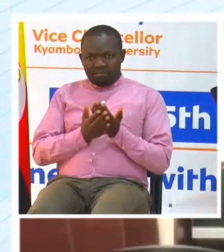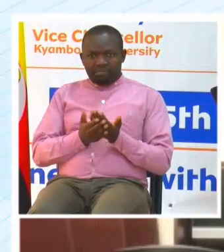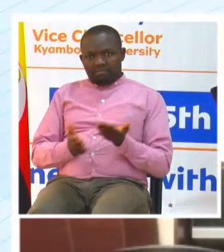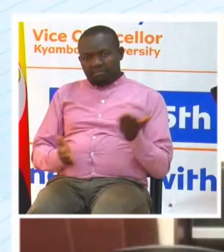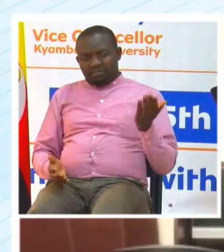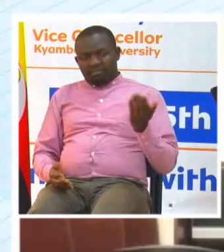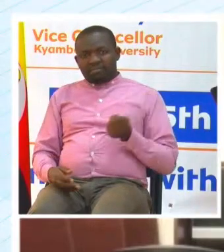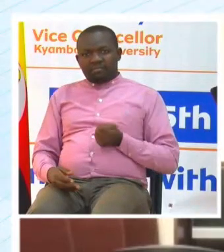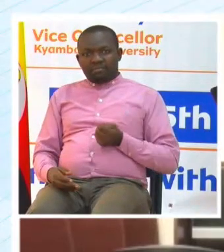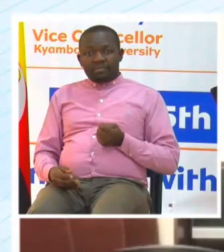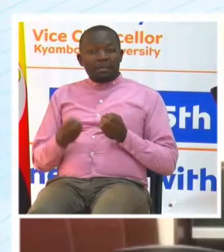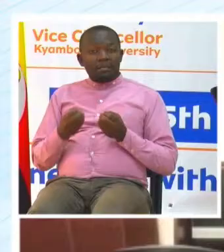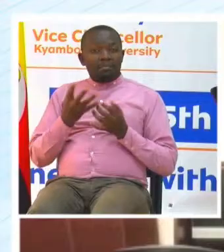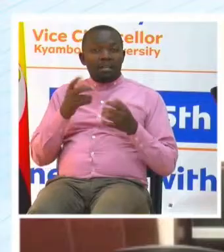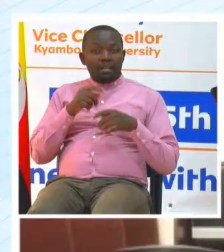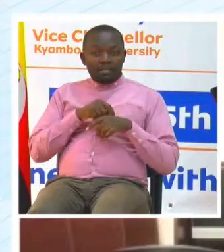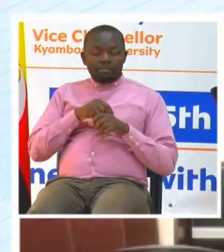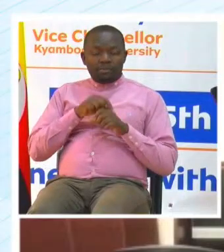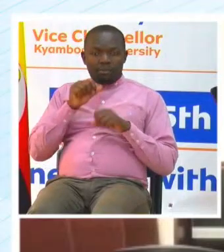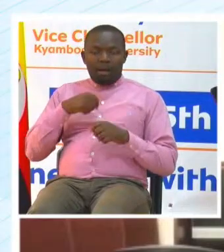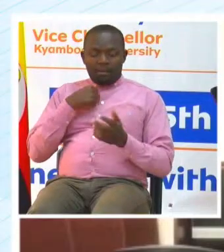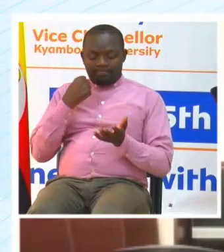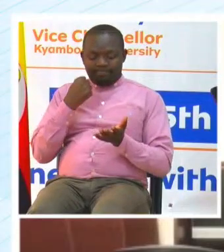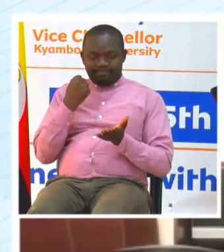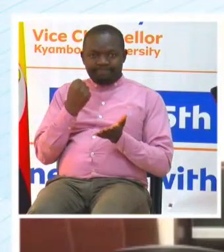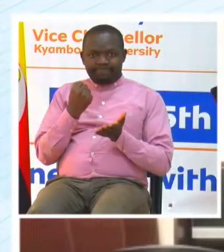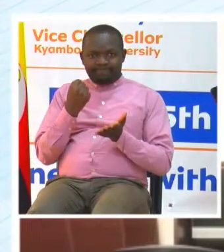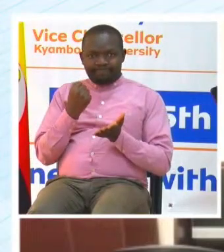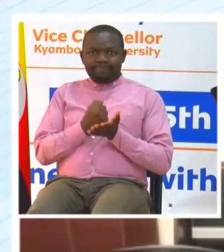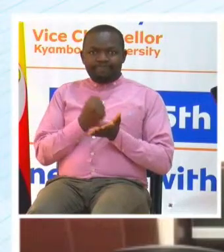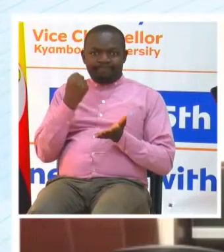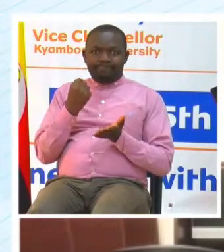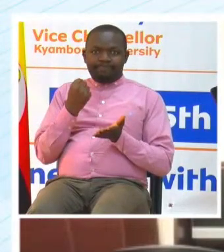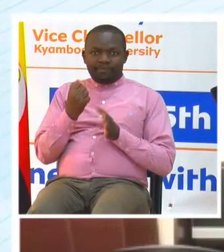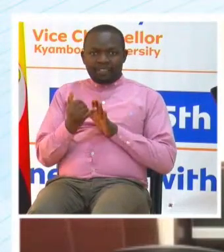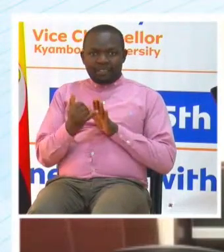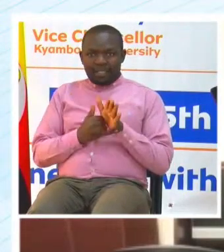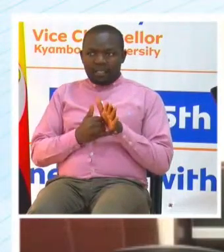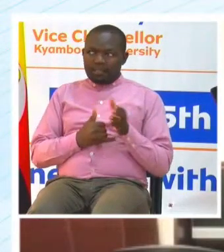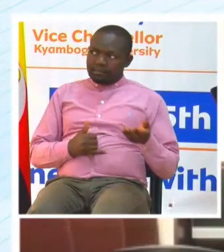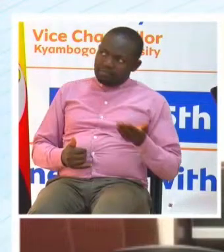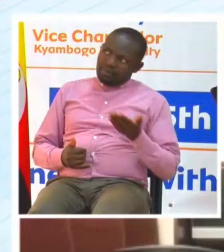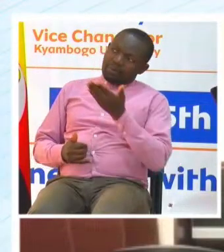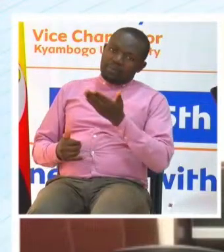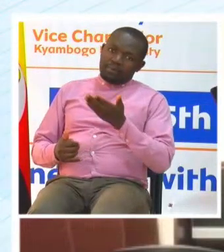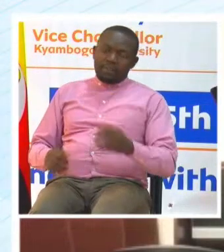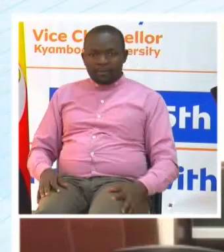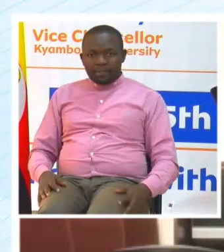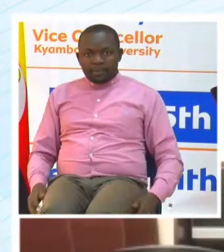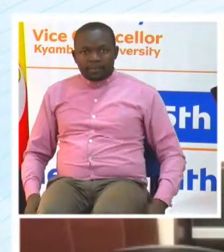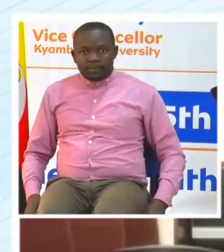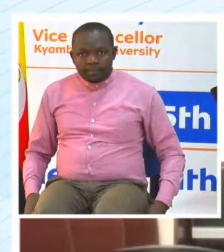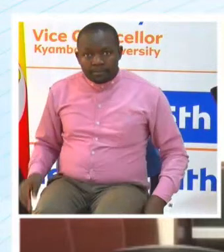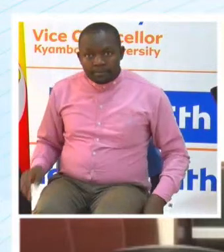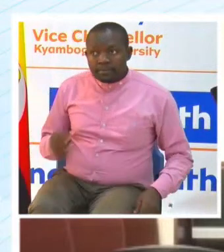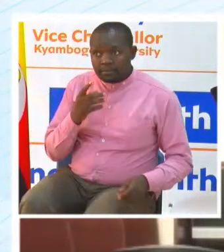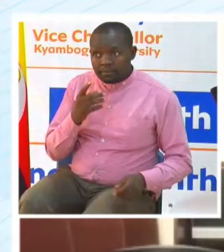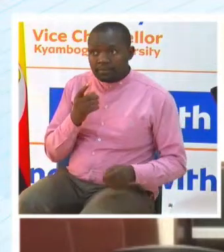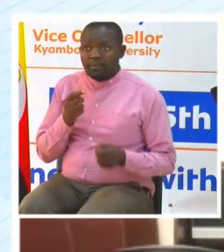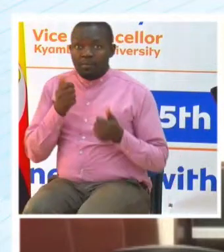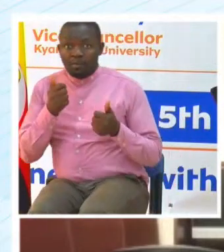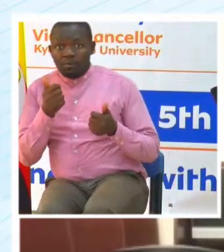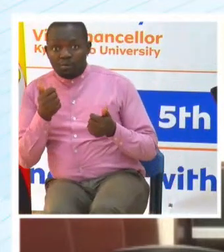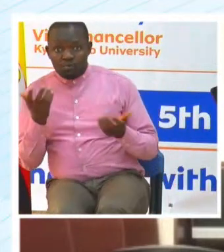and most times it's stamped, and you just scan it and submit that one. And the good thing with applying to the US, you